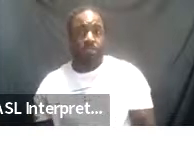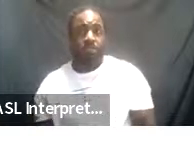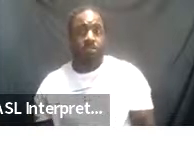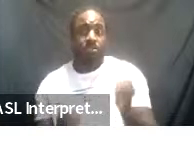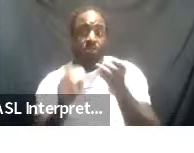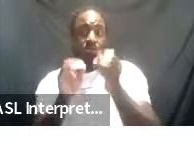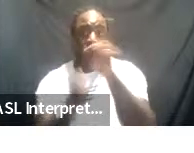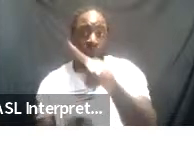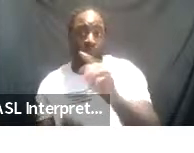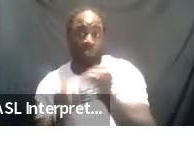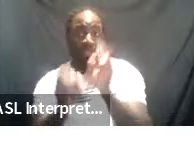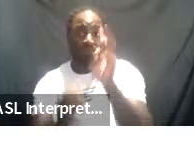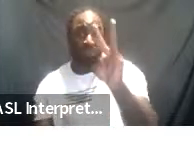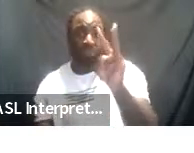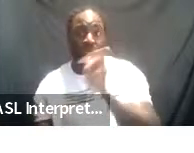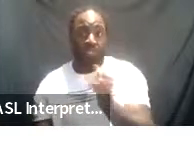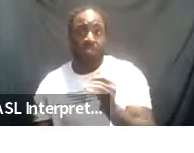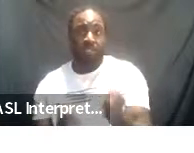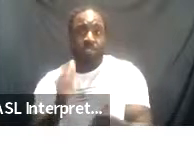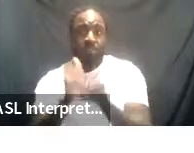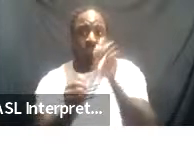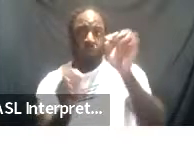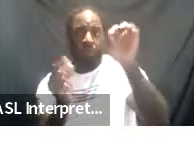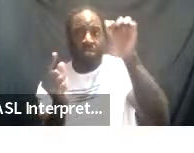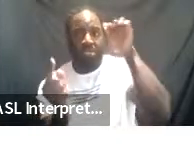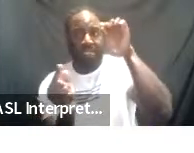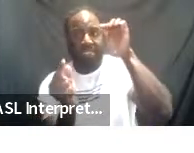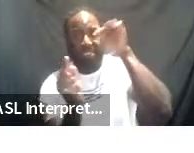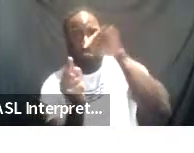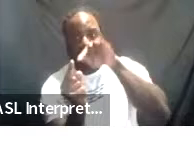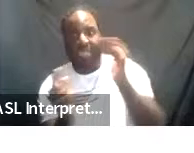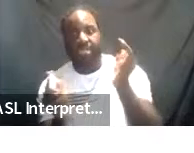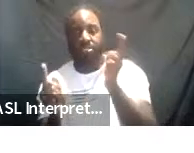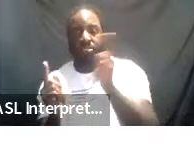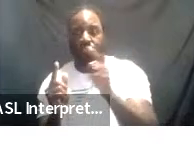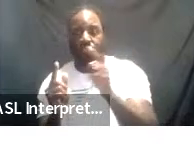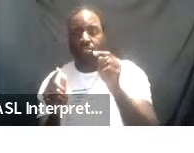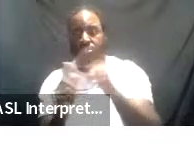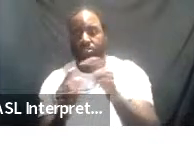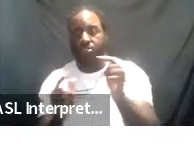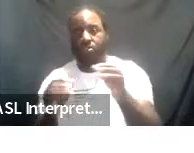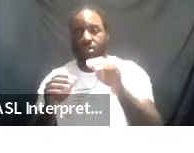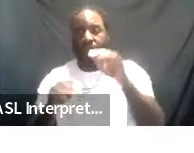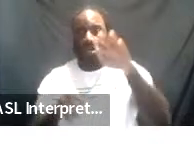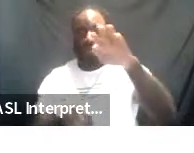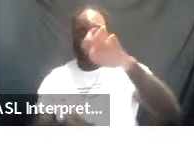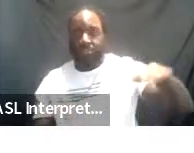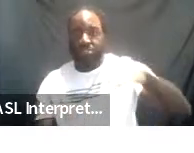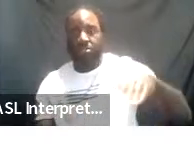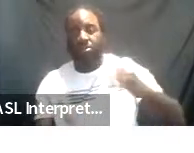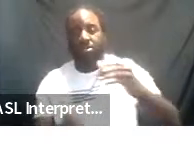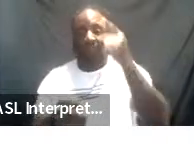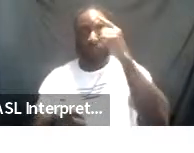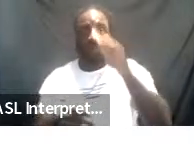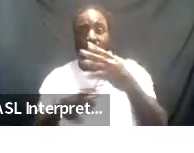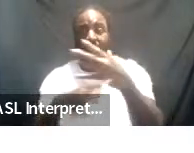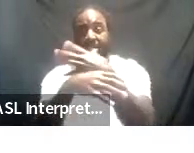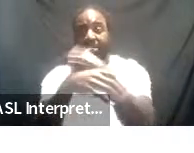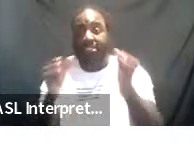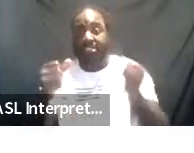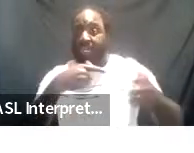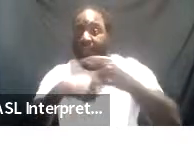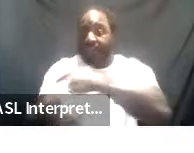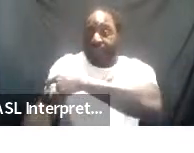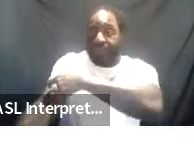Question number two is more specifically related to zoning for safe injection site.